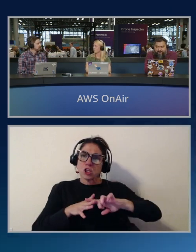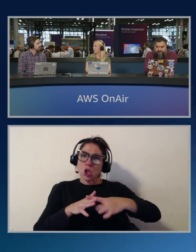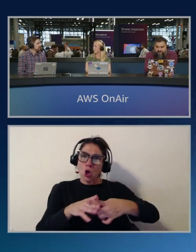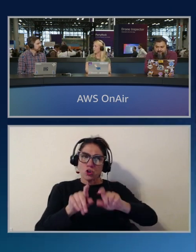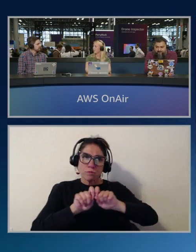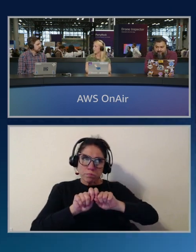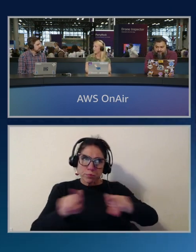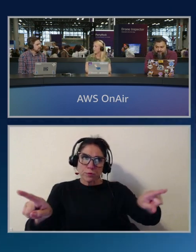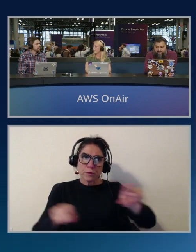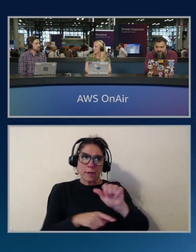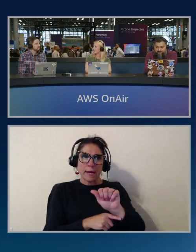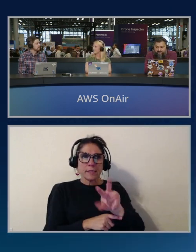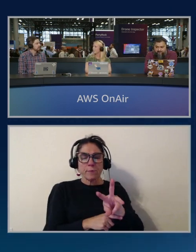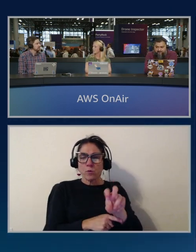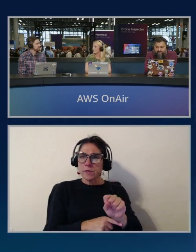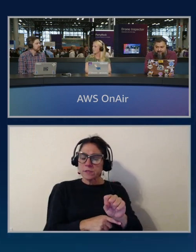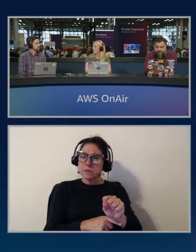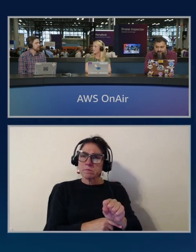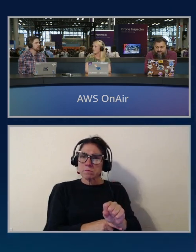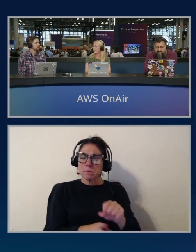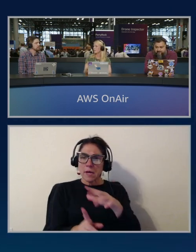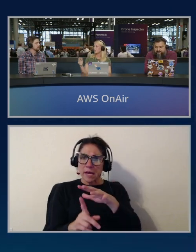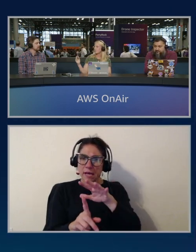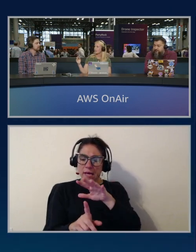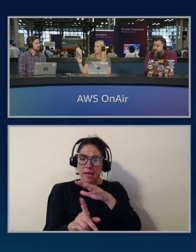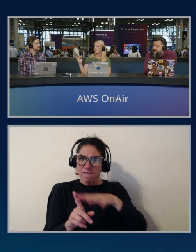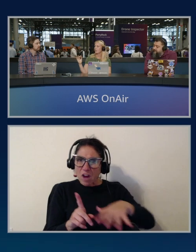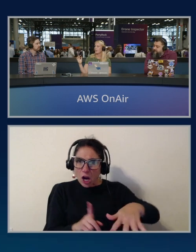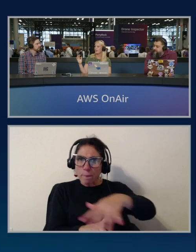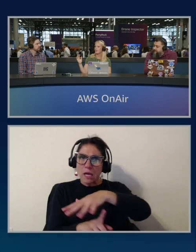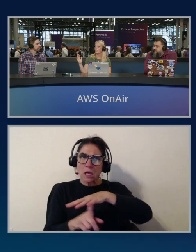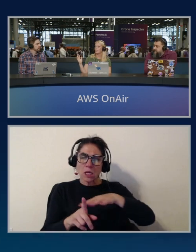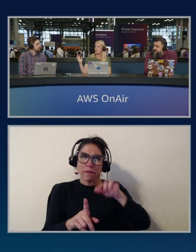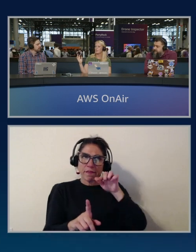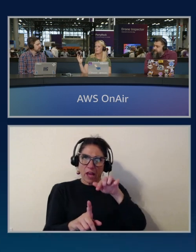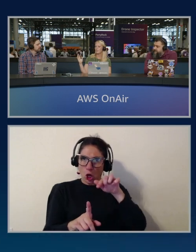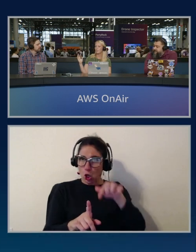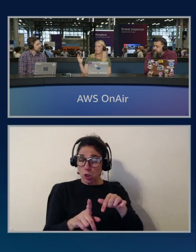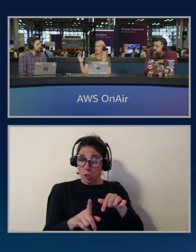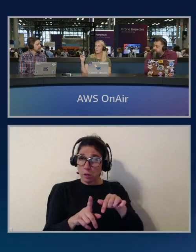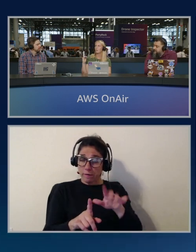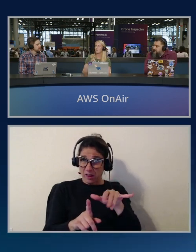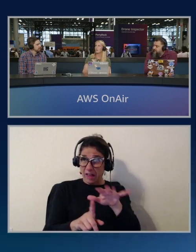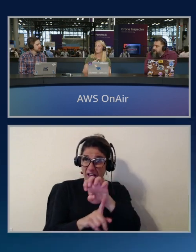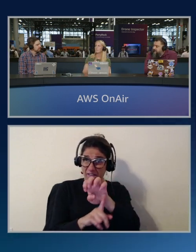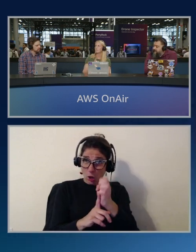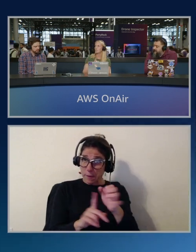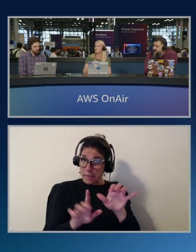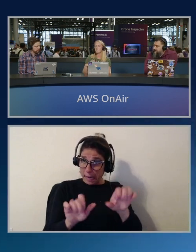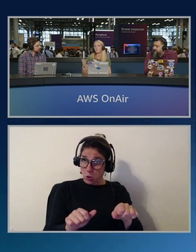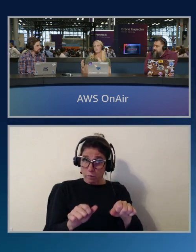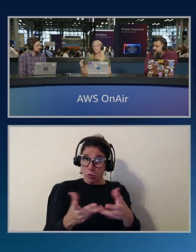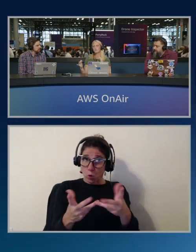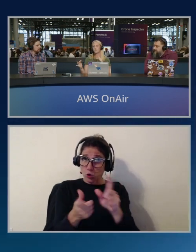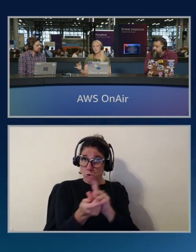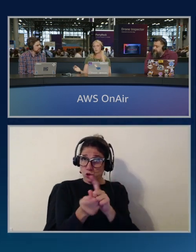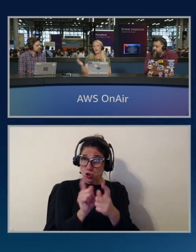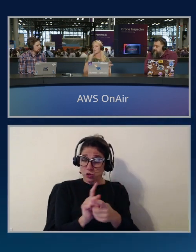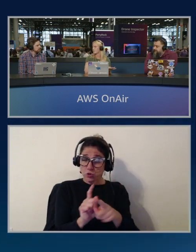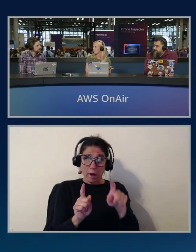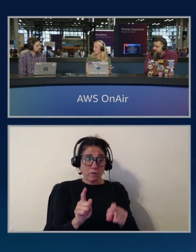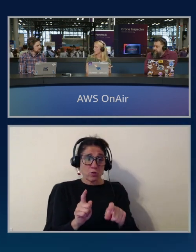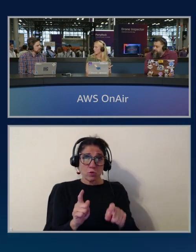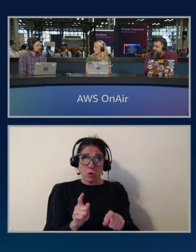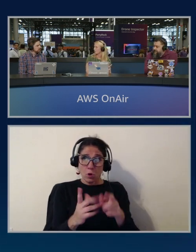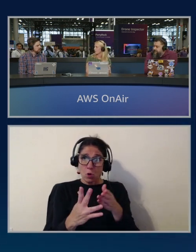AWS environment. Could you go into that AWS environment and if you wanted to change it, do you have to go through